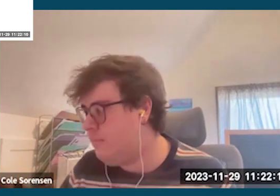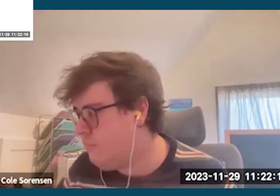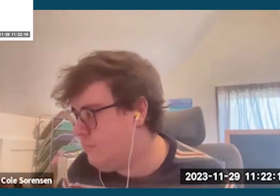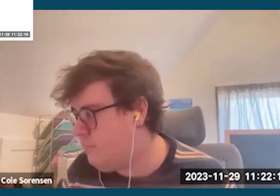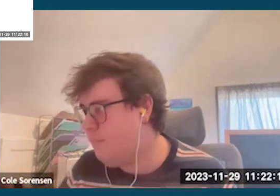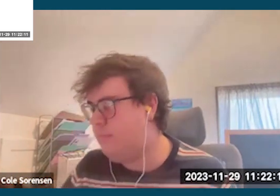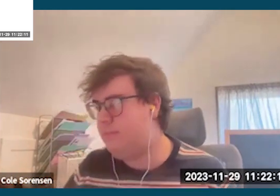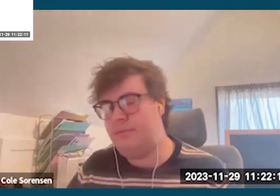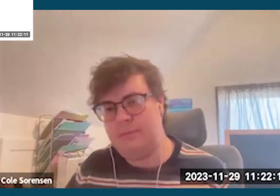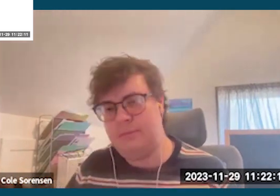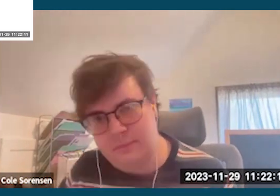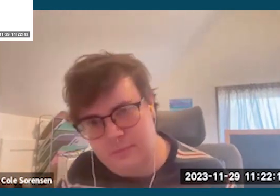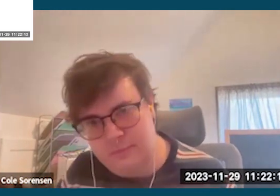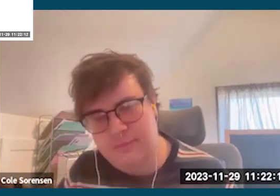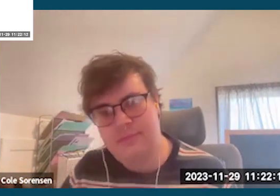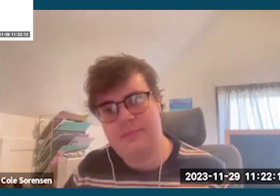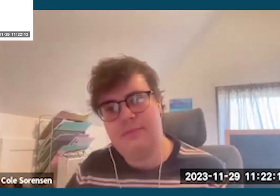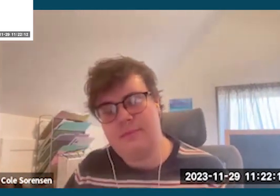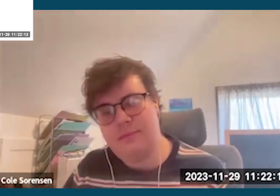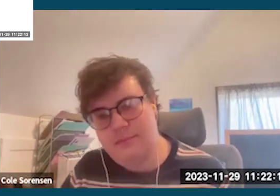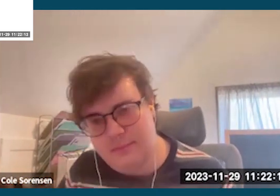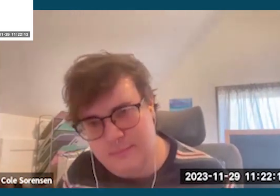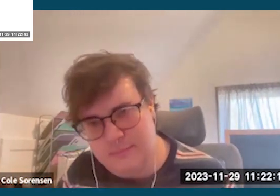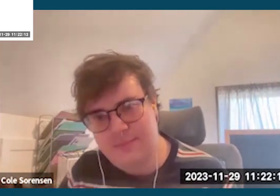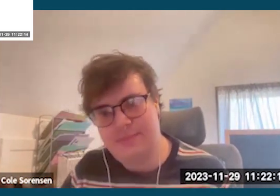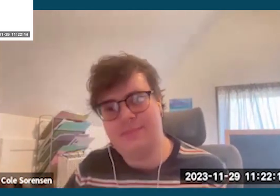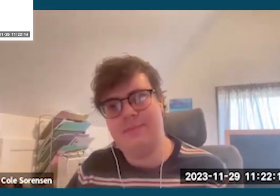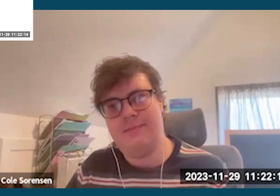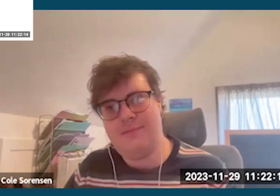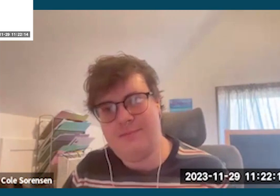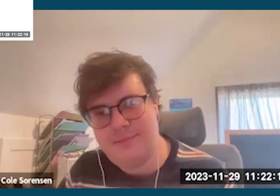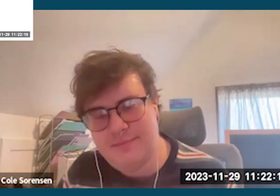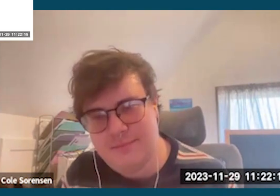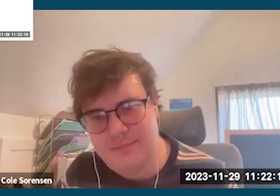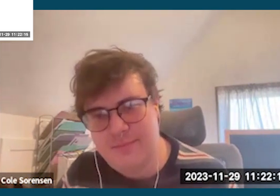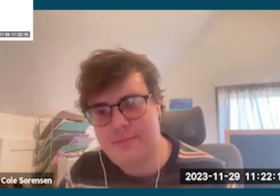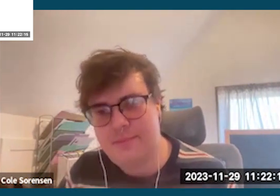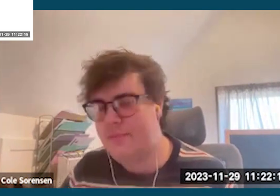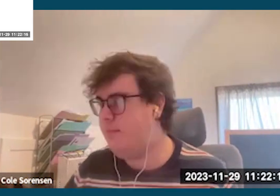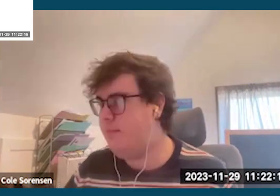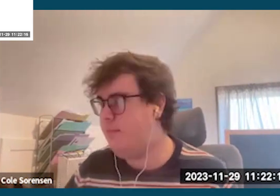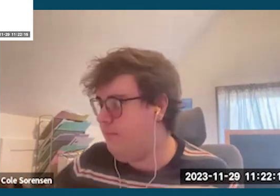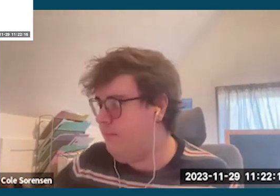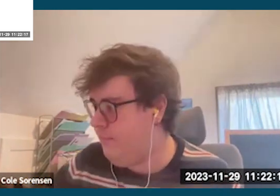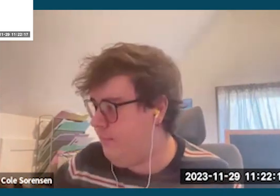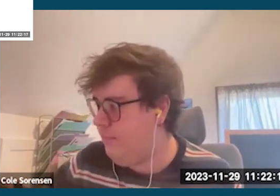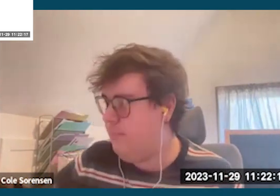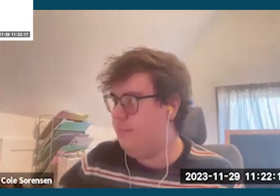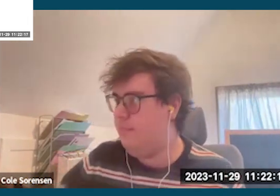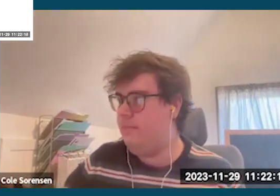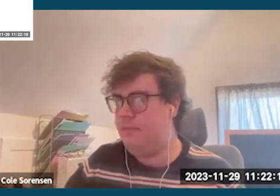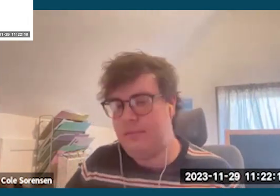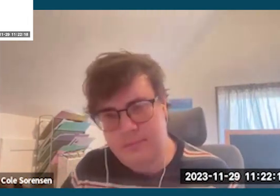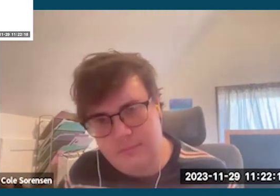great job with sitting still for my flu shot full of pen names like Buddy. That wouldn't be appropriate for an adult who did